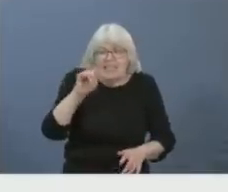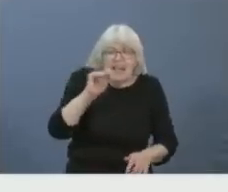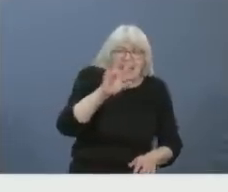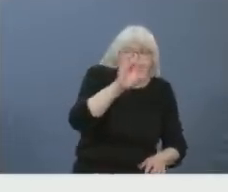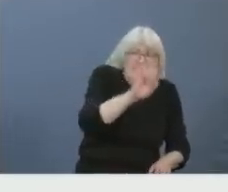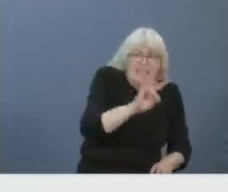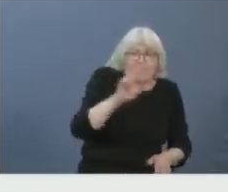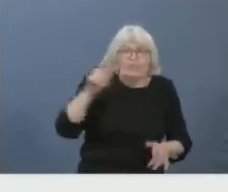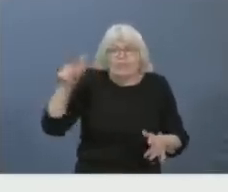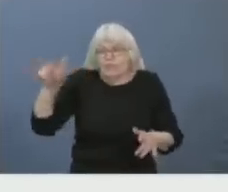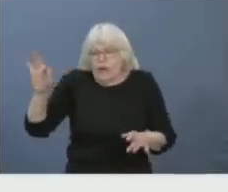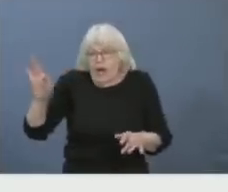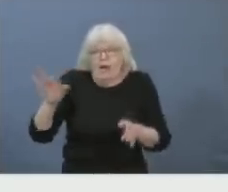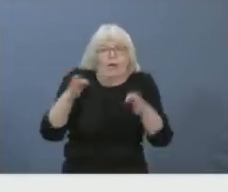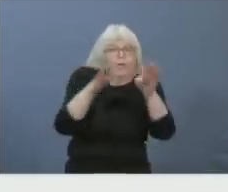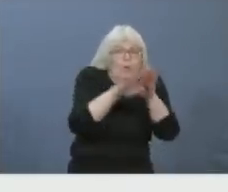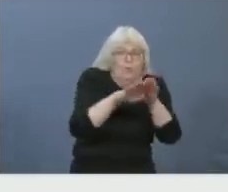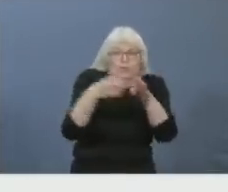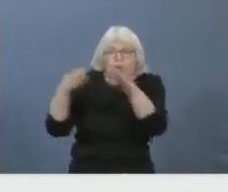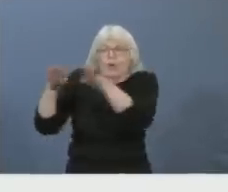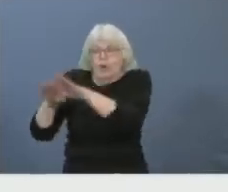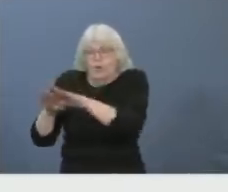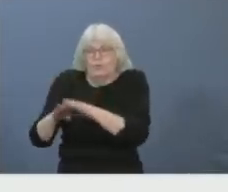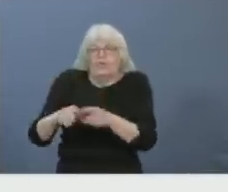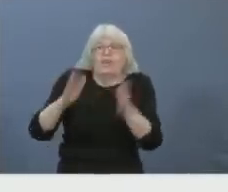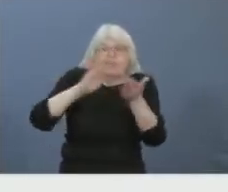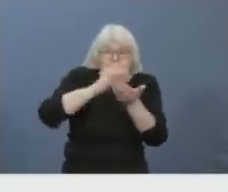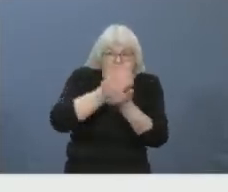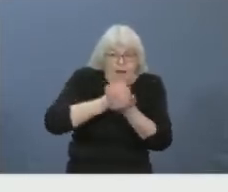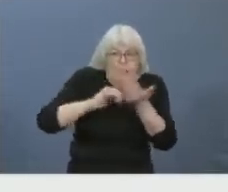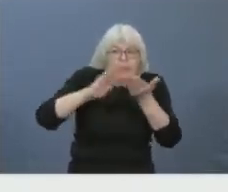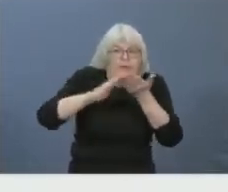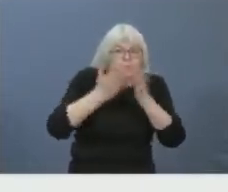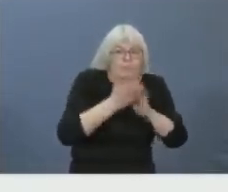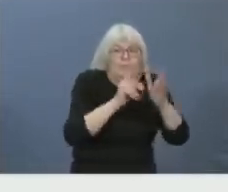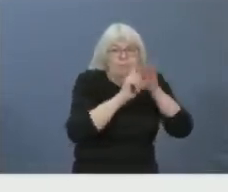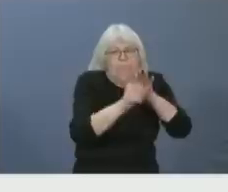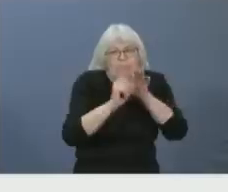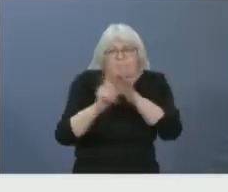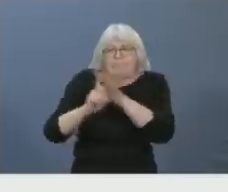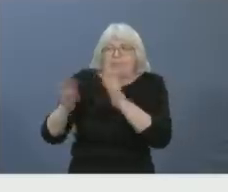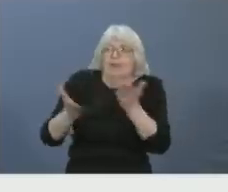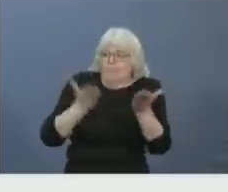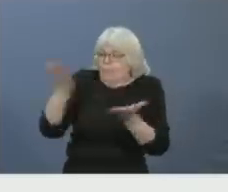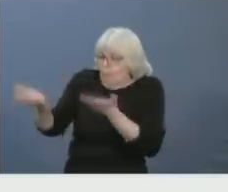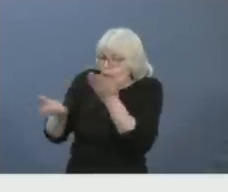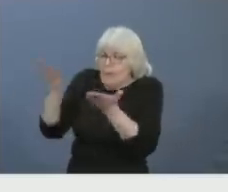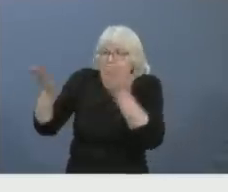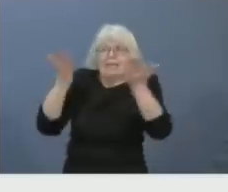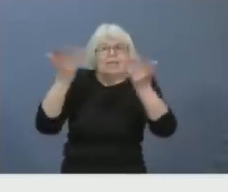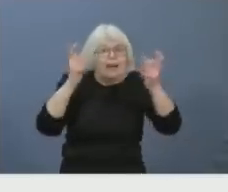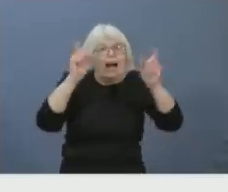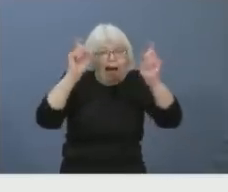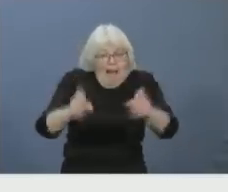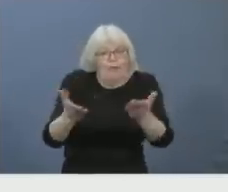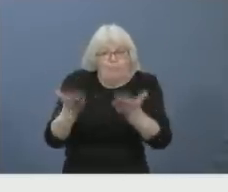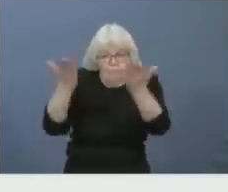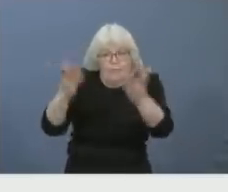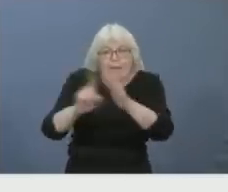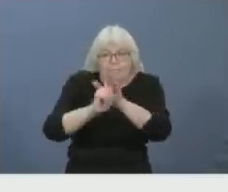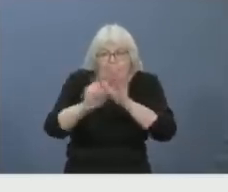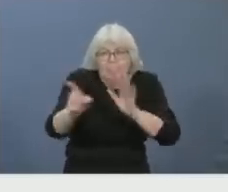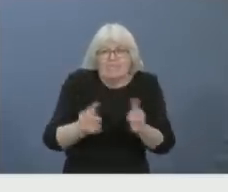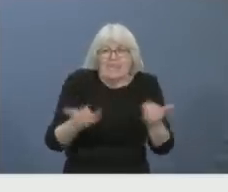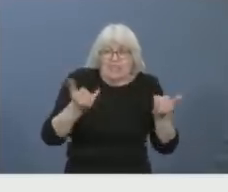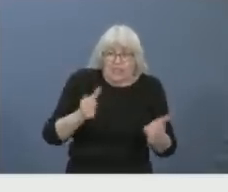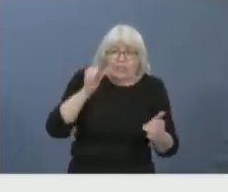number of communities, with other communities subjected to recommended evacuations as well. Yesterday and today, our officers are continuing